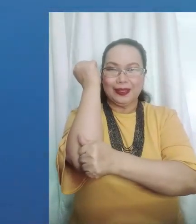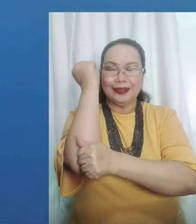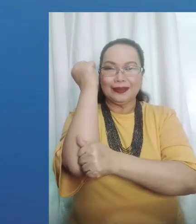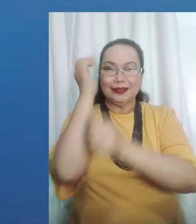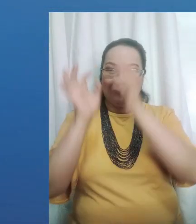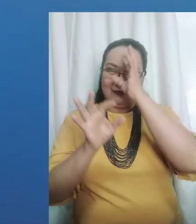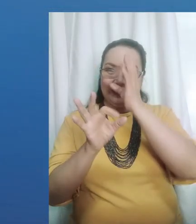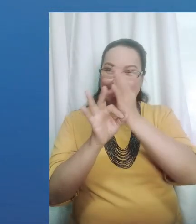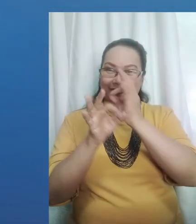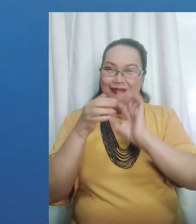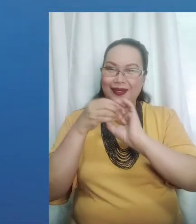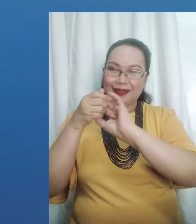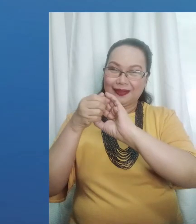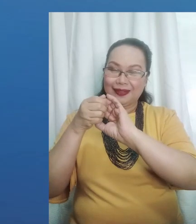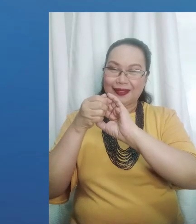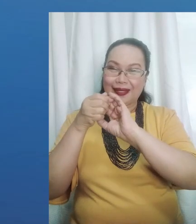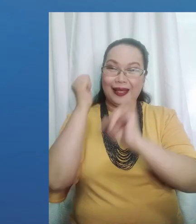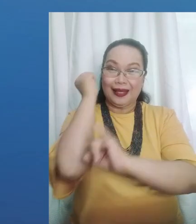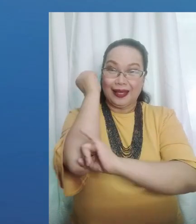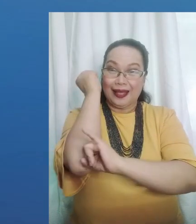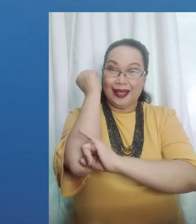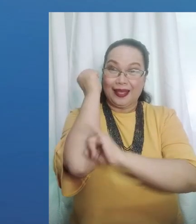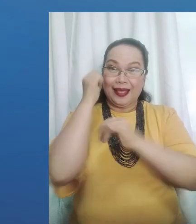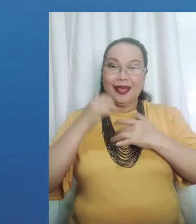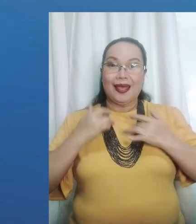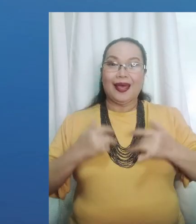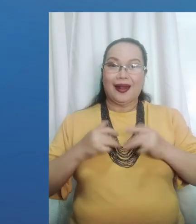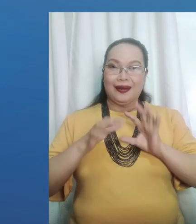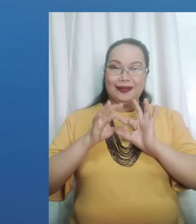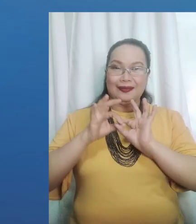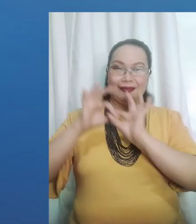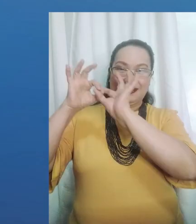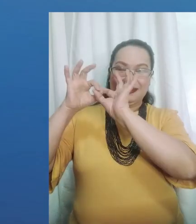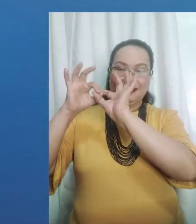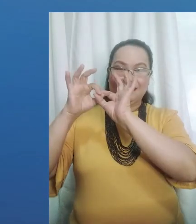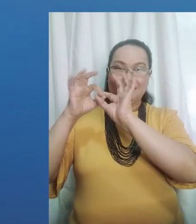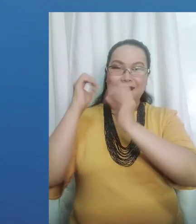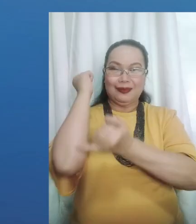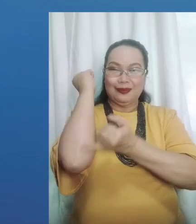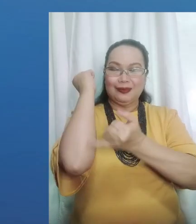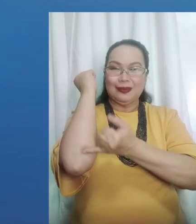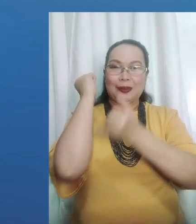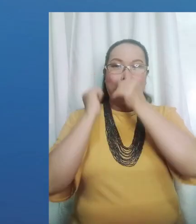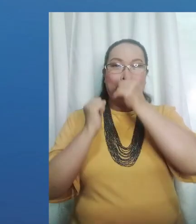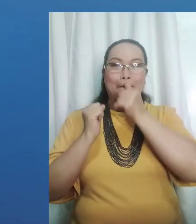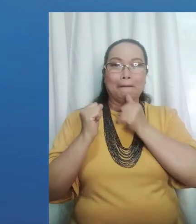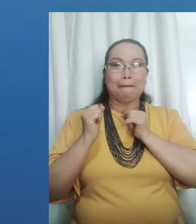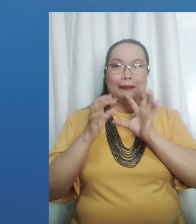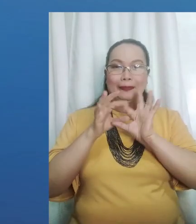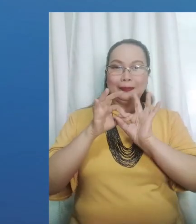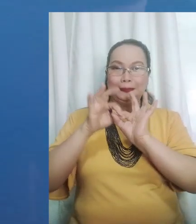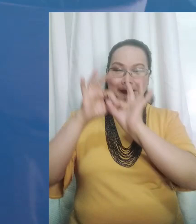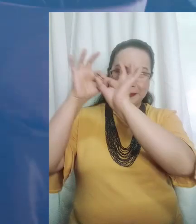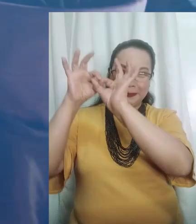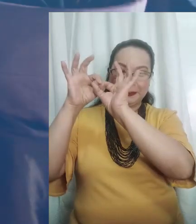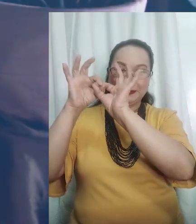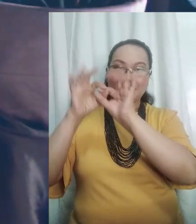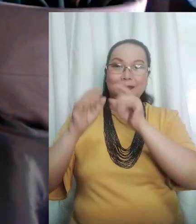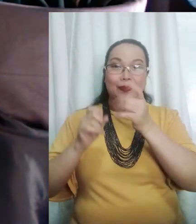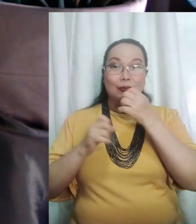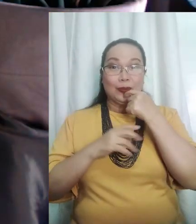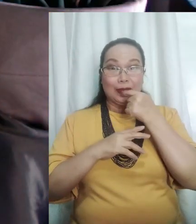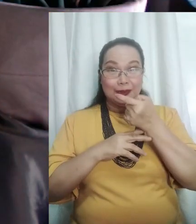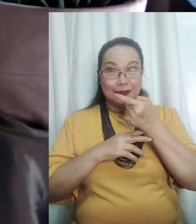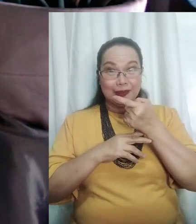the faith connection. Isaac, the heart connection. Jacob, the enduring connection. So let me